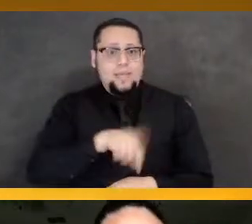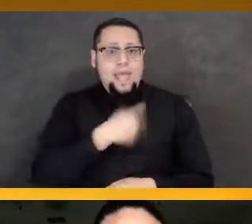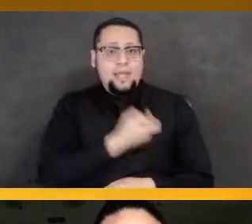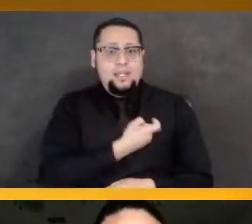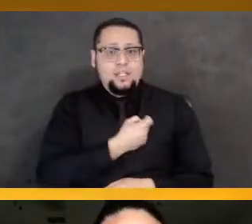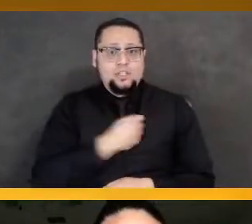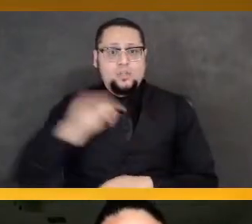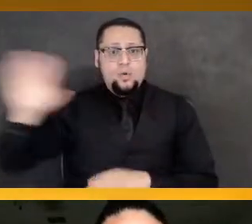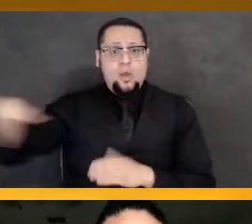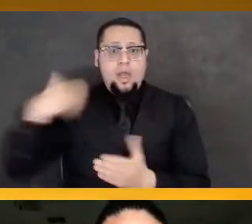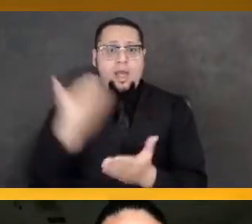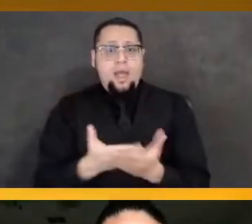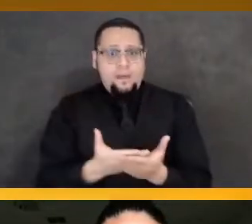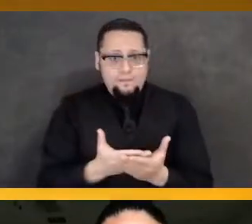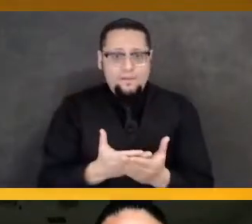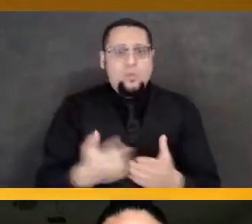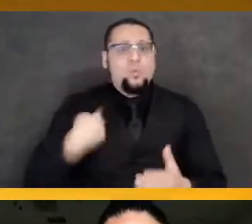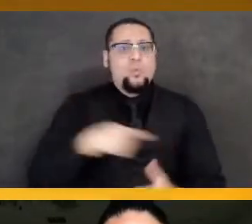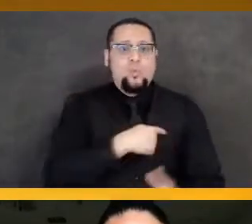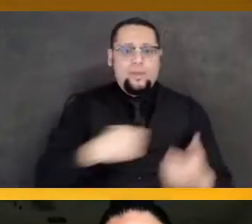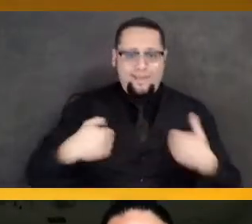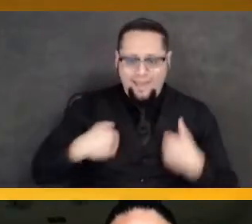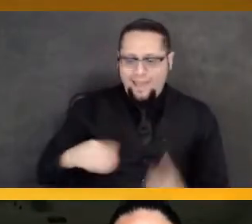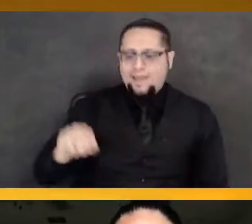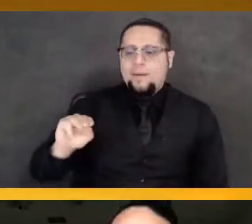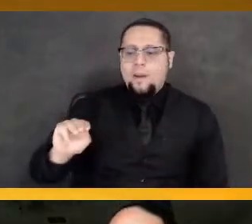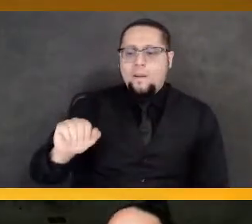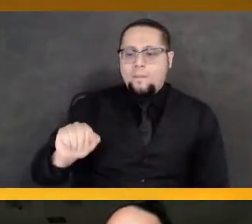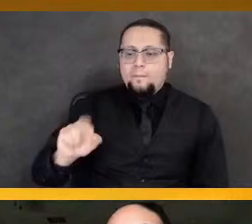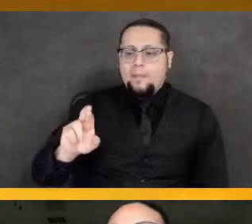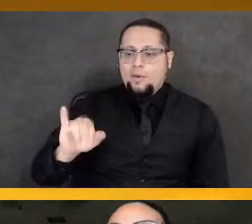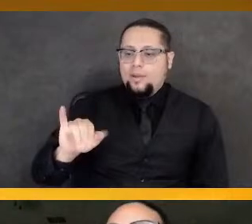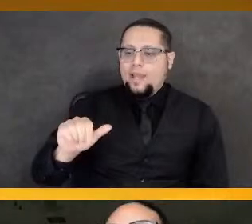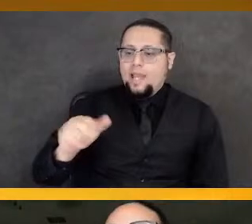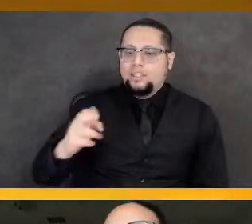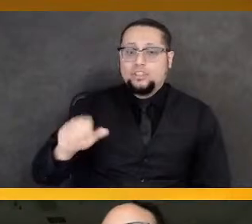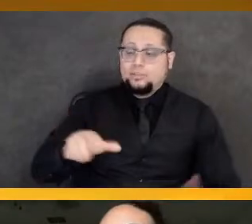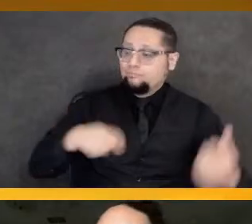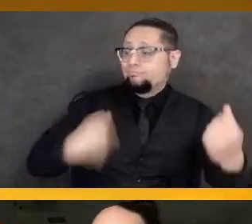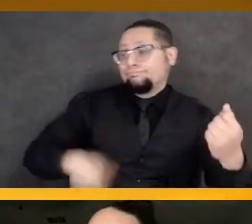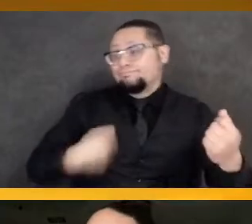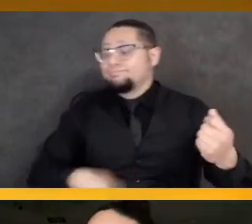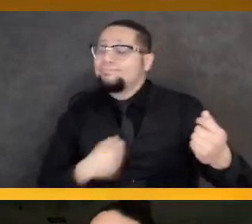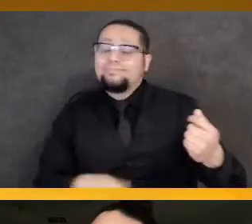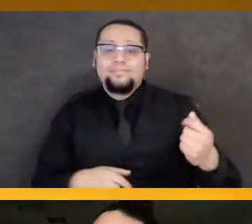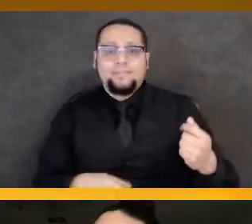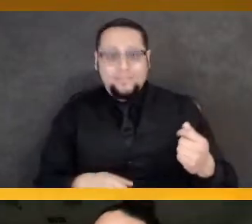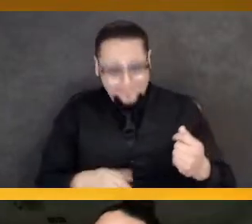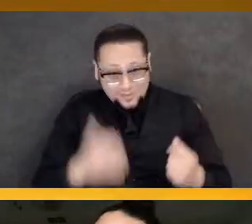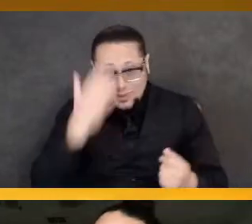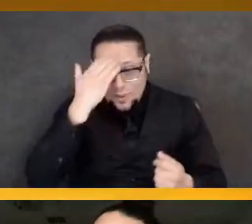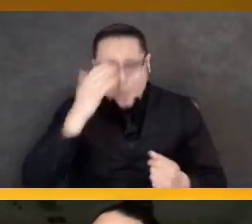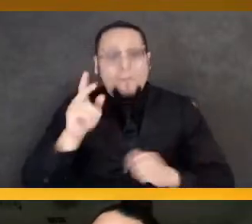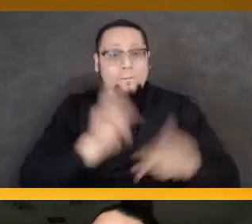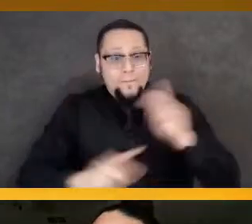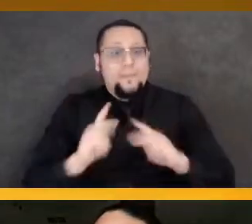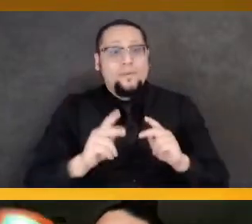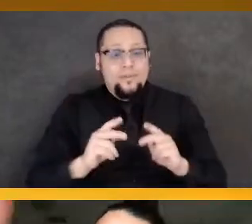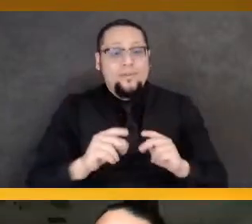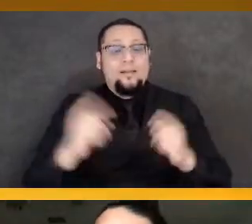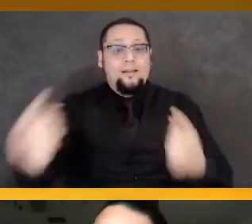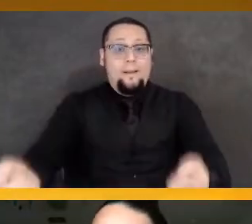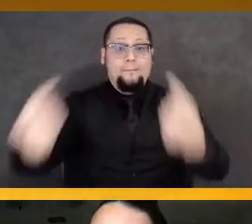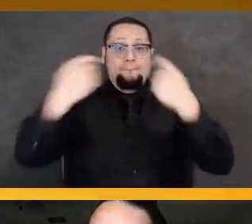mariachis. And that's what we believe. That's what people believe. Our visitors, 1 million people to come to San Antonio, and they leave